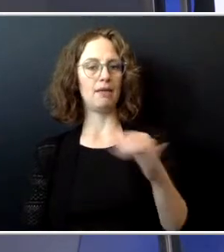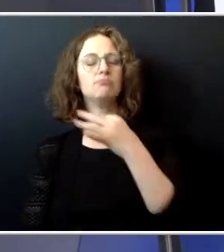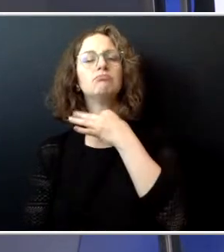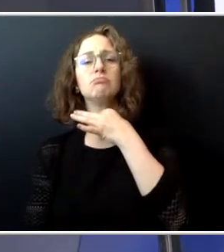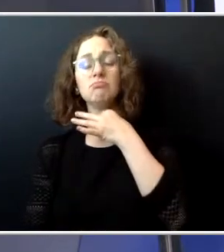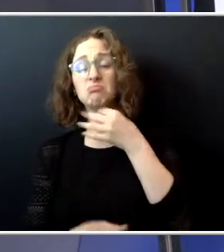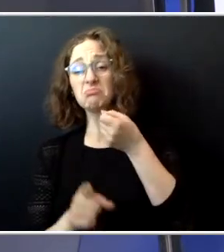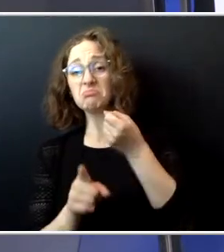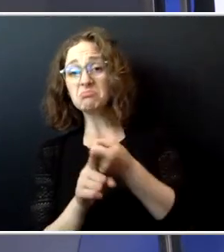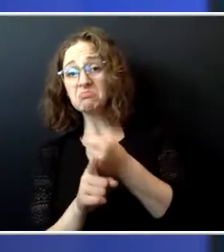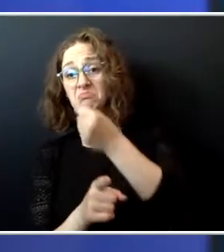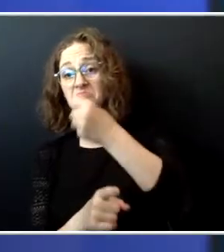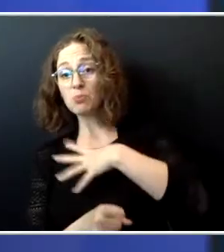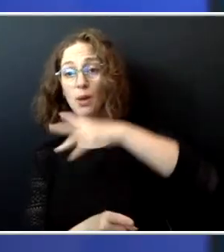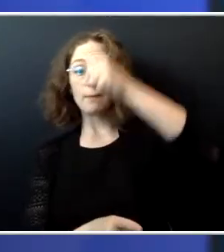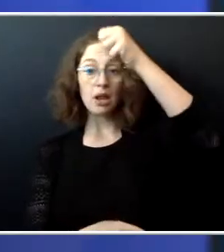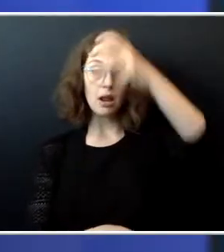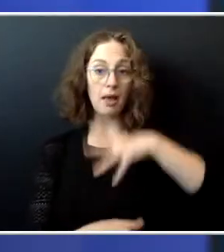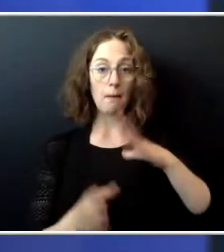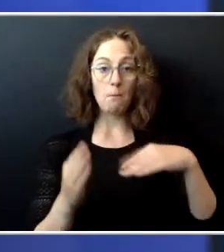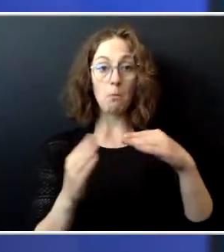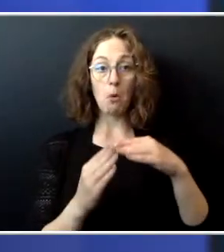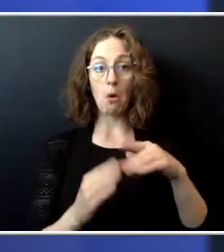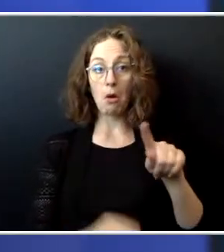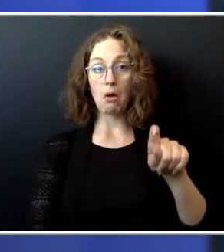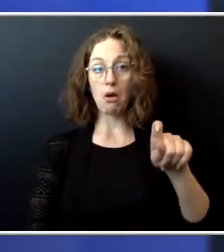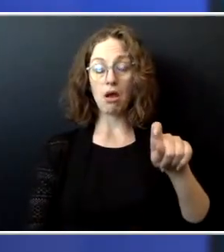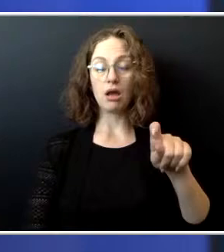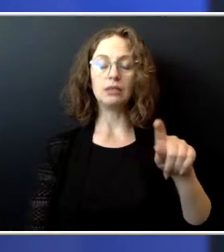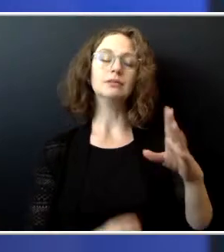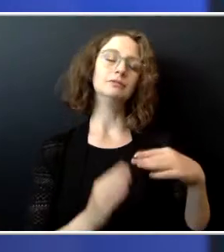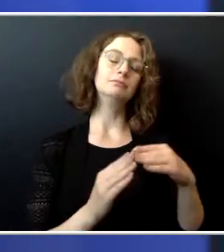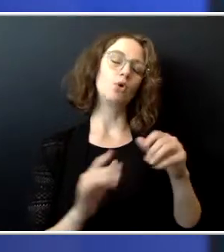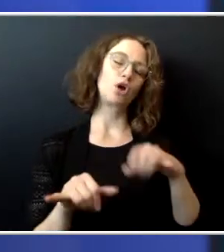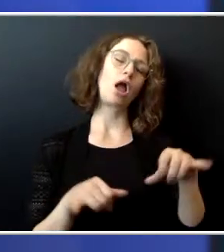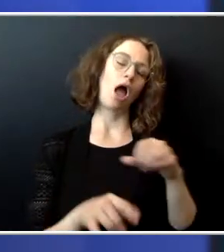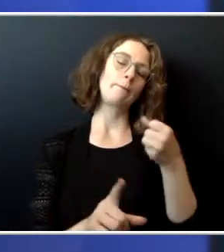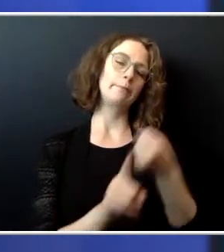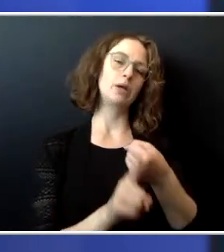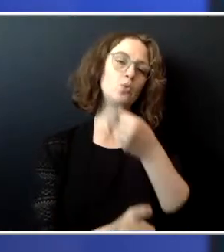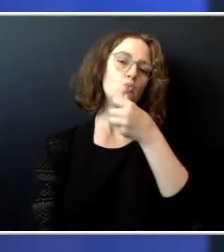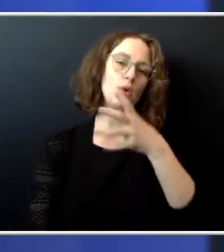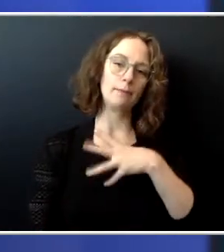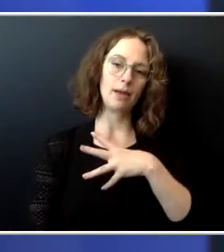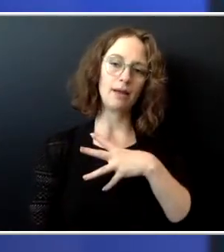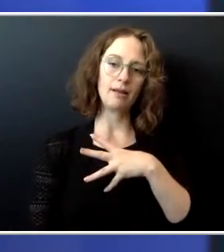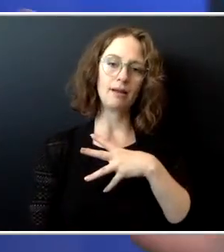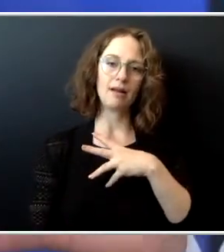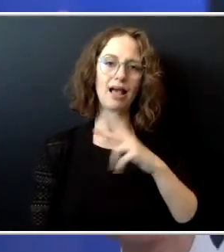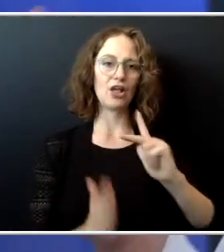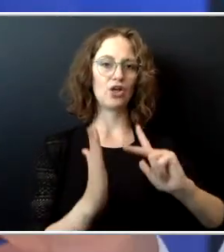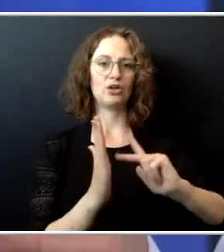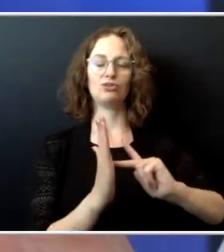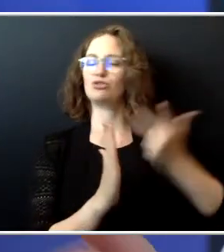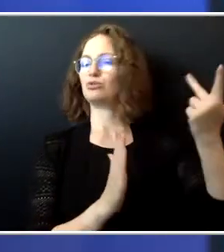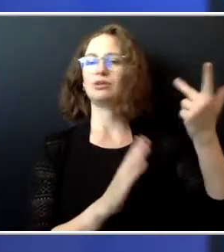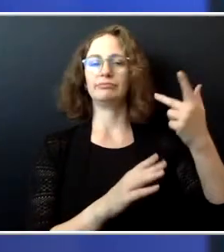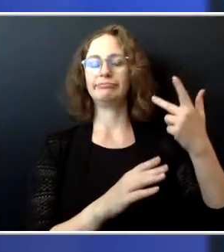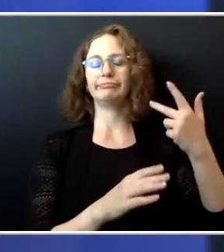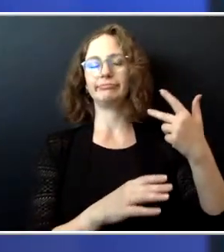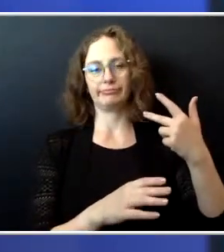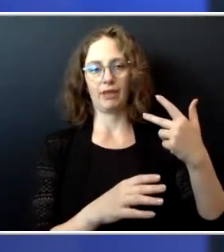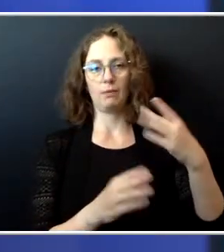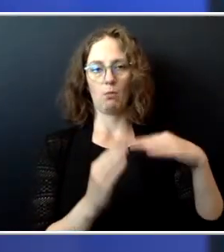know? Cushing disease more common in women. Okay. I think it's around like 3 times more common. Typical age 20 to